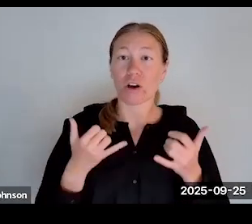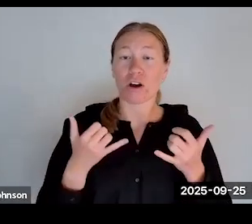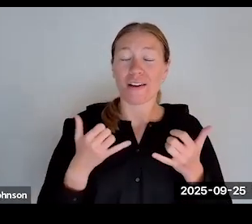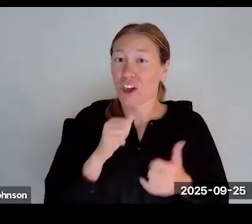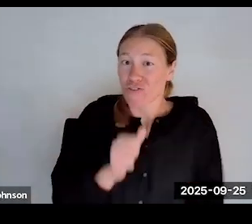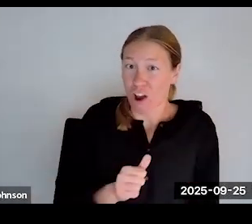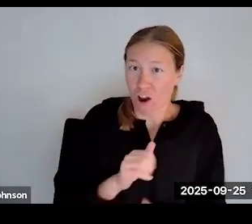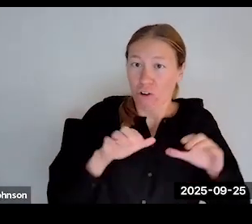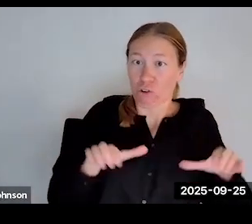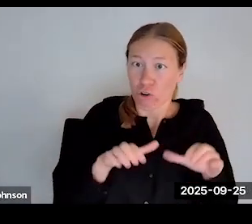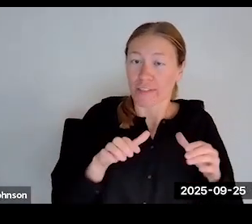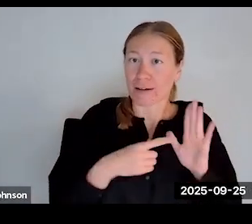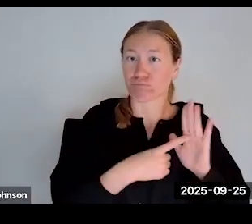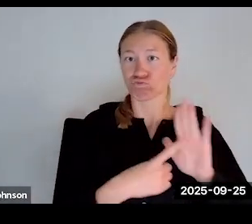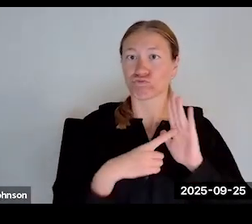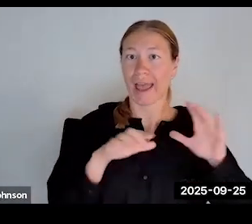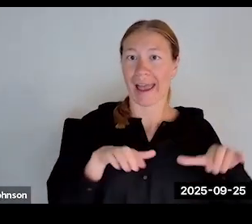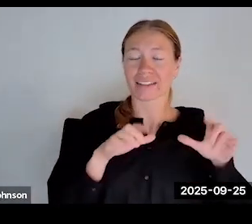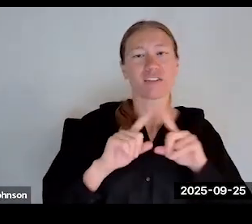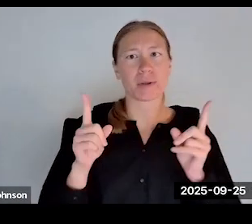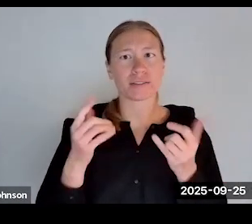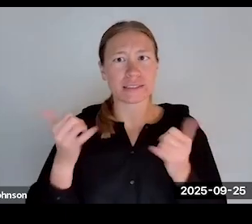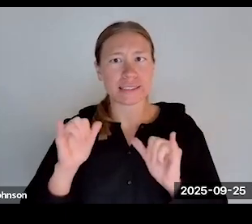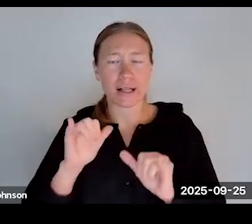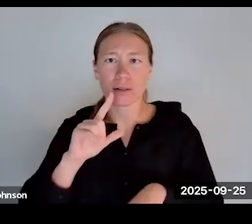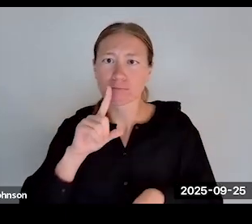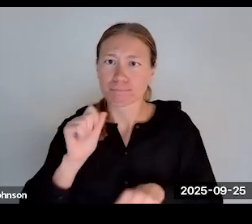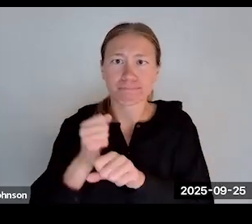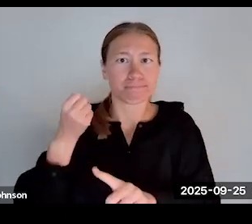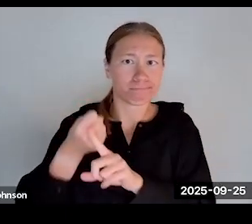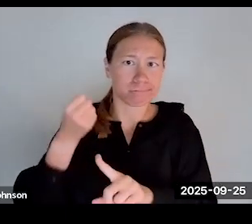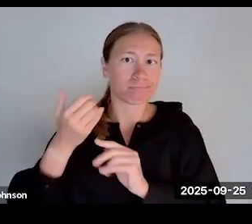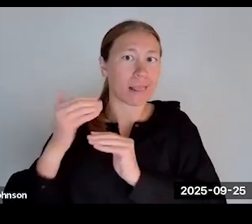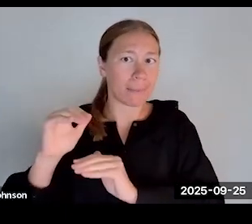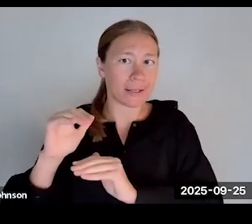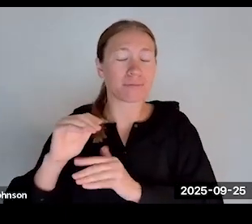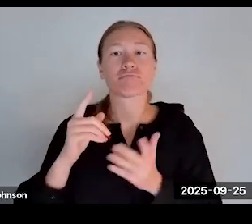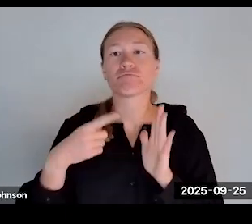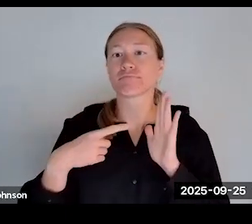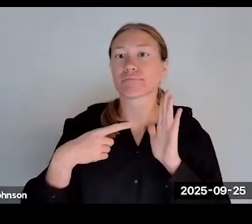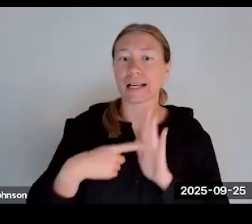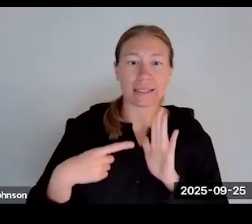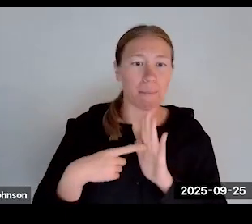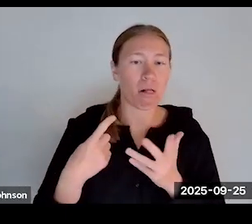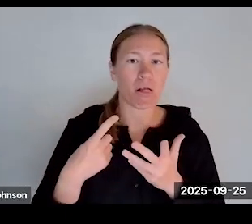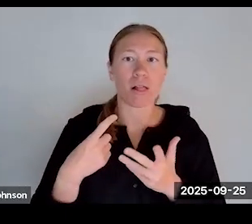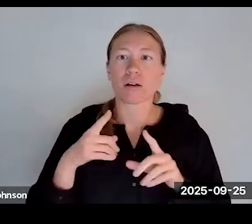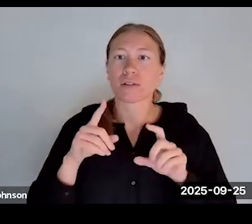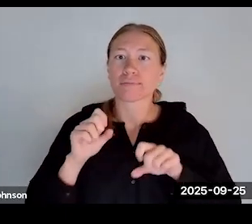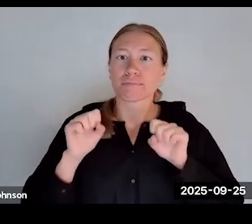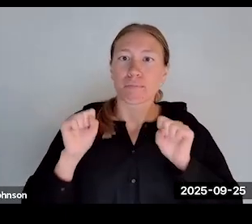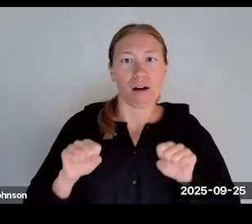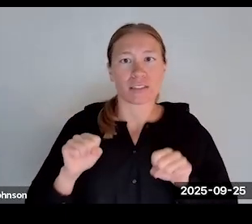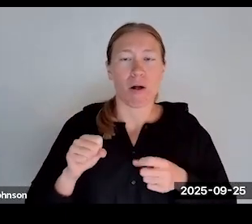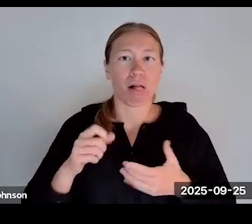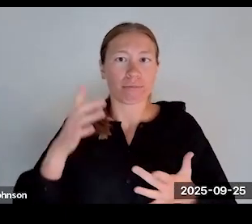not currently active, but may be substantially limiting when they are active. This includes conditions that may be in remission, like